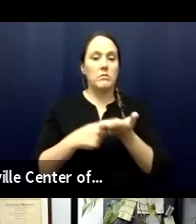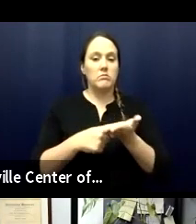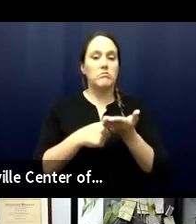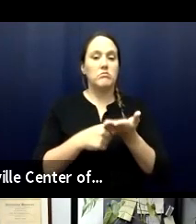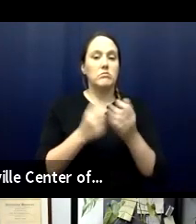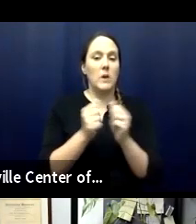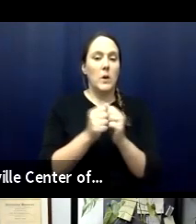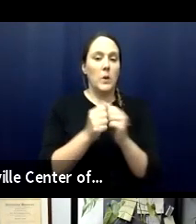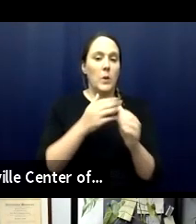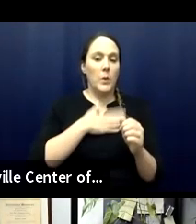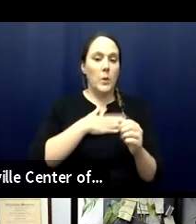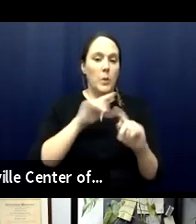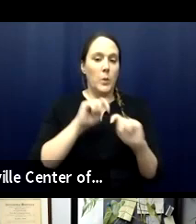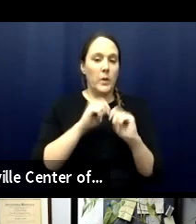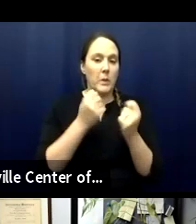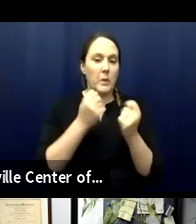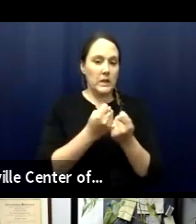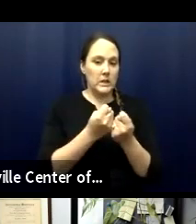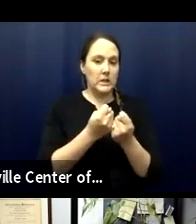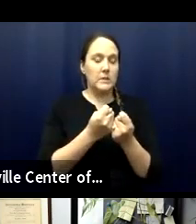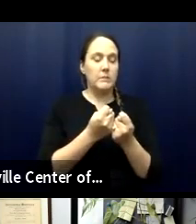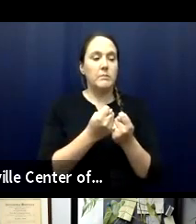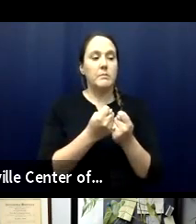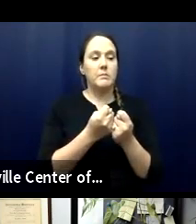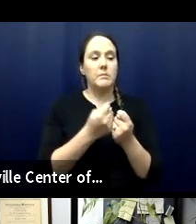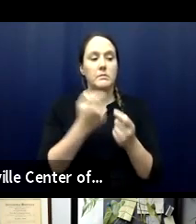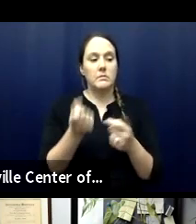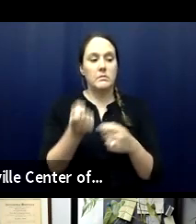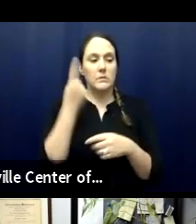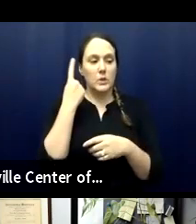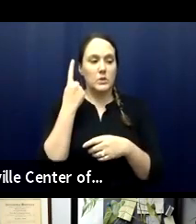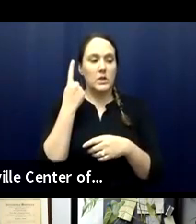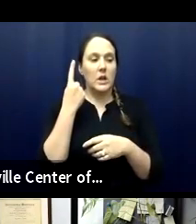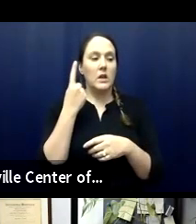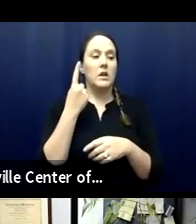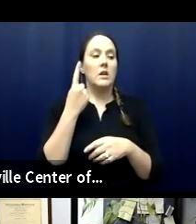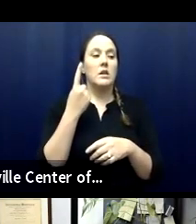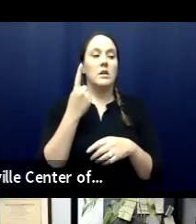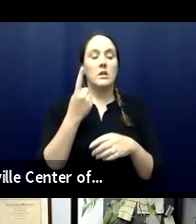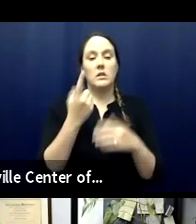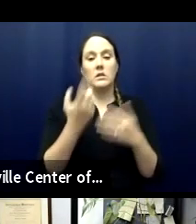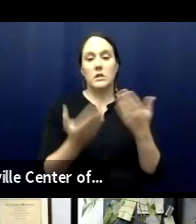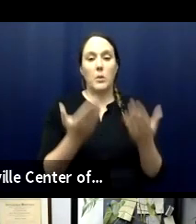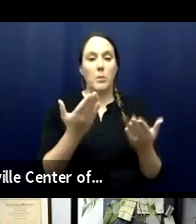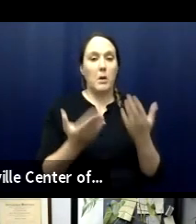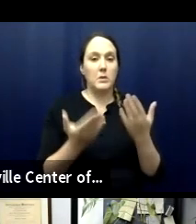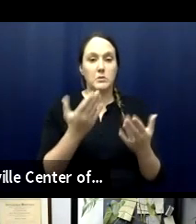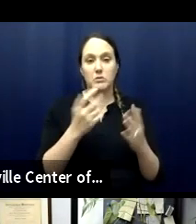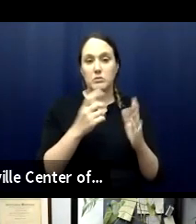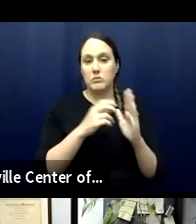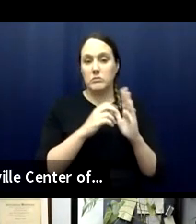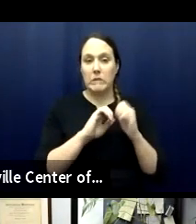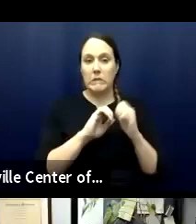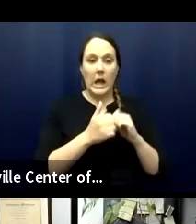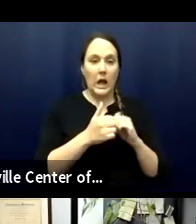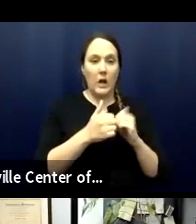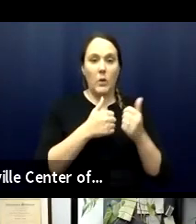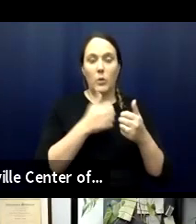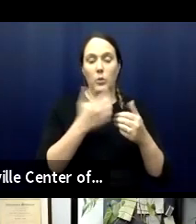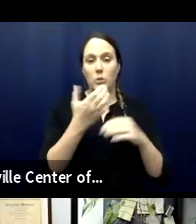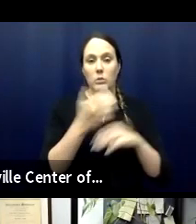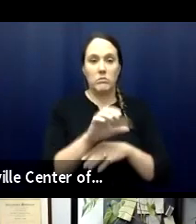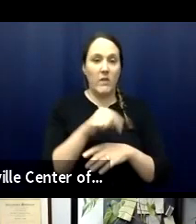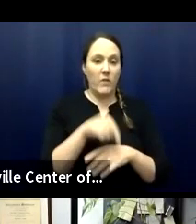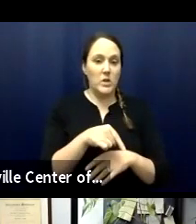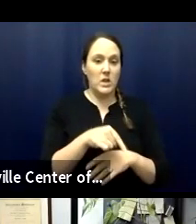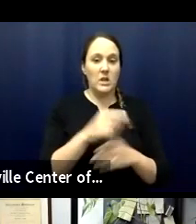my team members to understand even the potential for regulating this. I'm not even sure